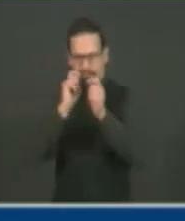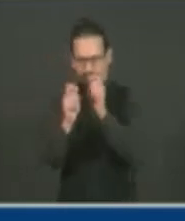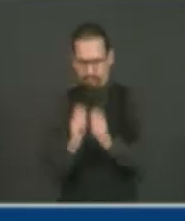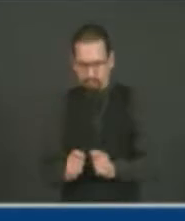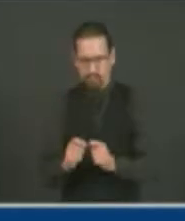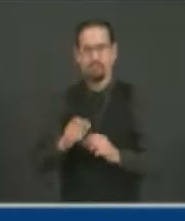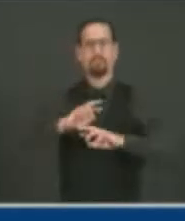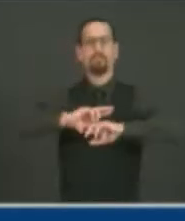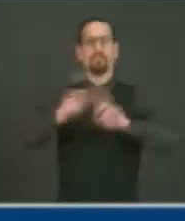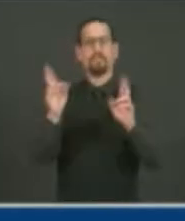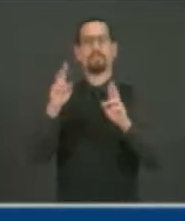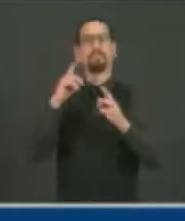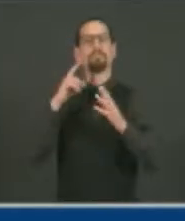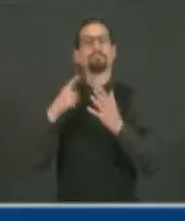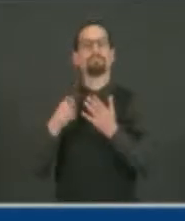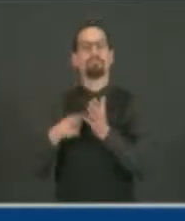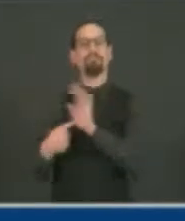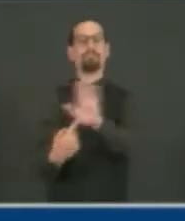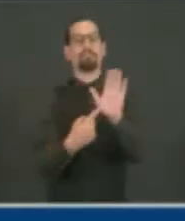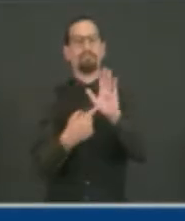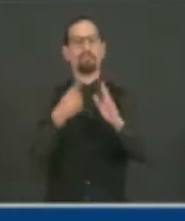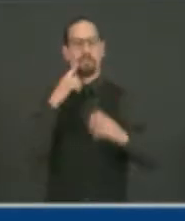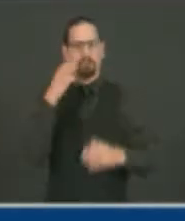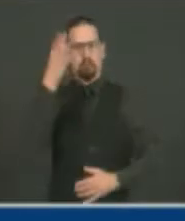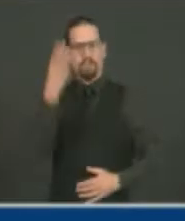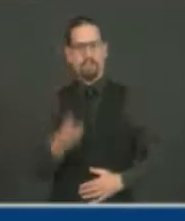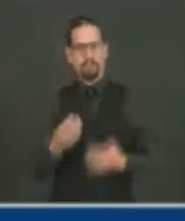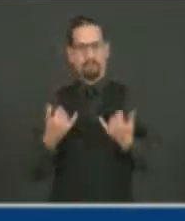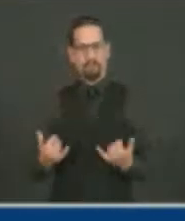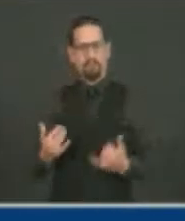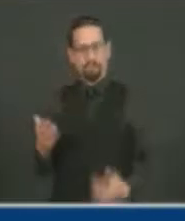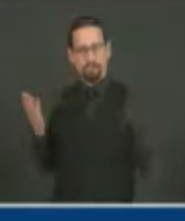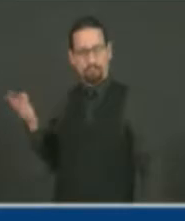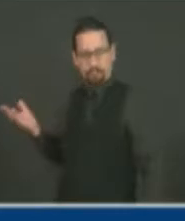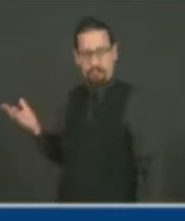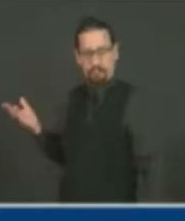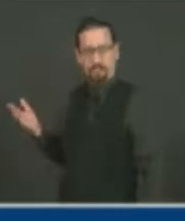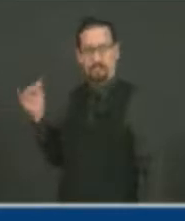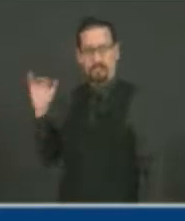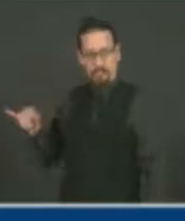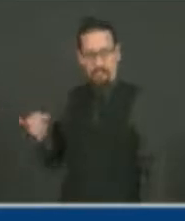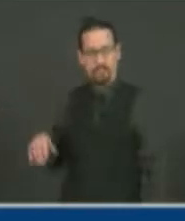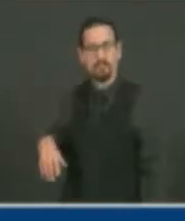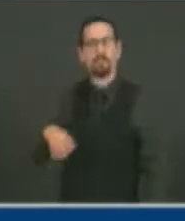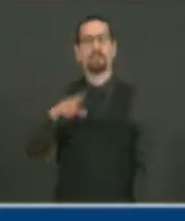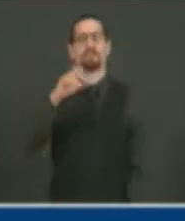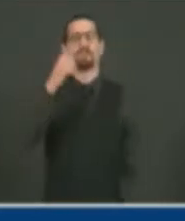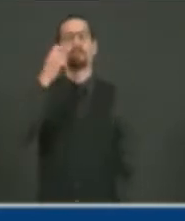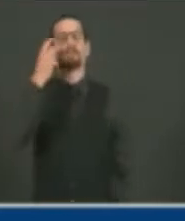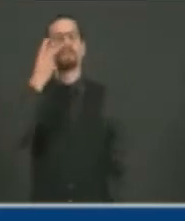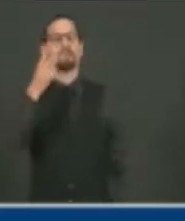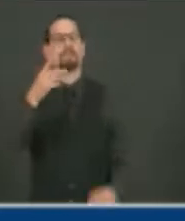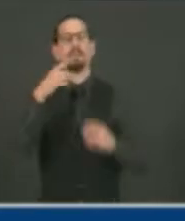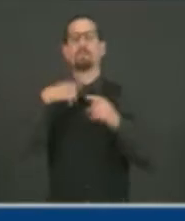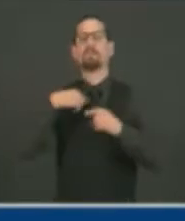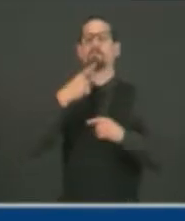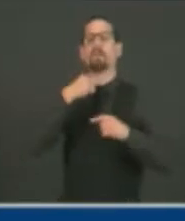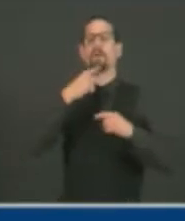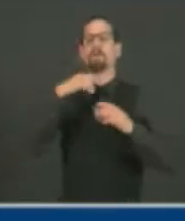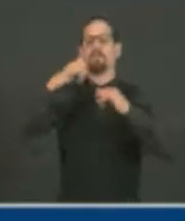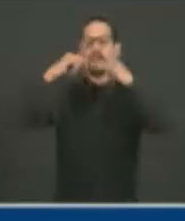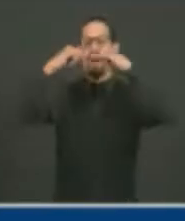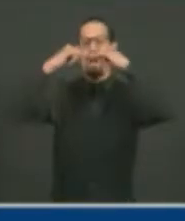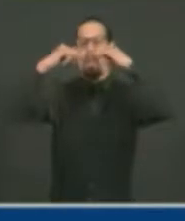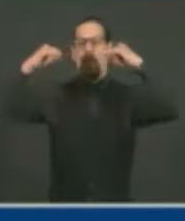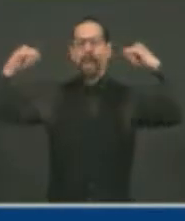the threshold above which we need to consider imposing new restrictions. Now, to be clear, it doesn't mean